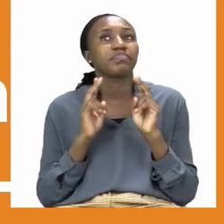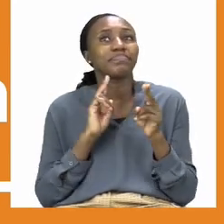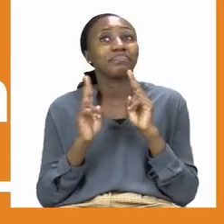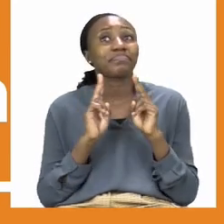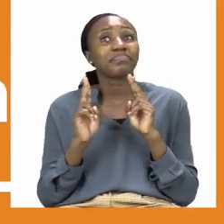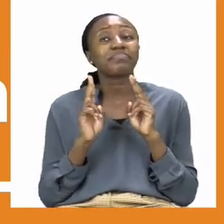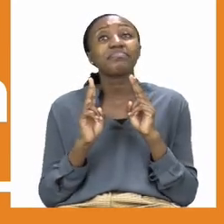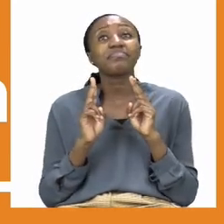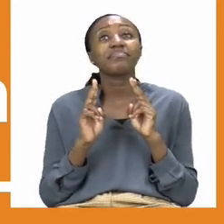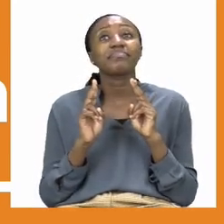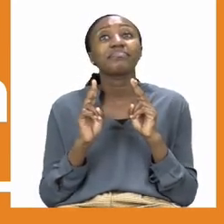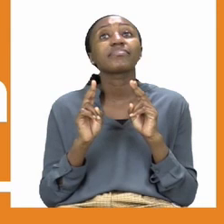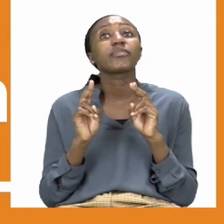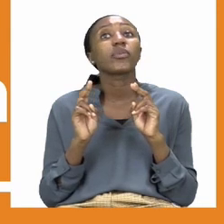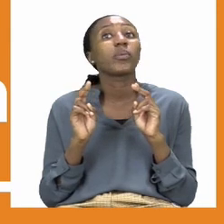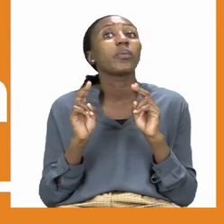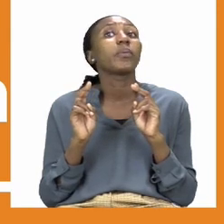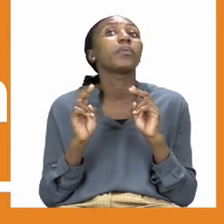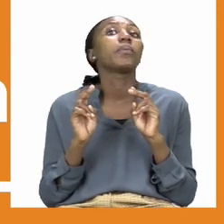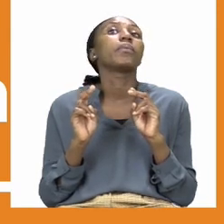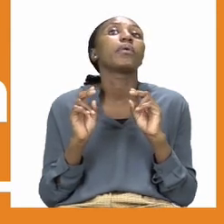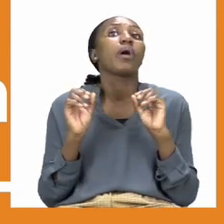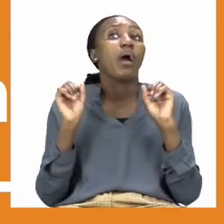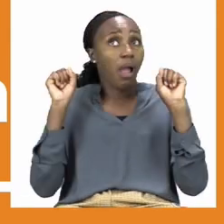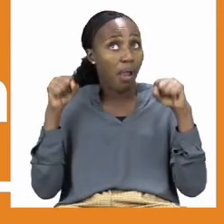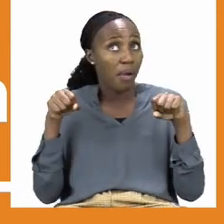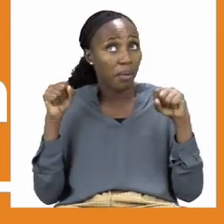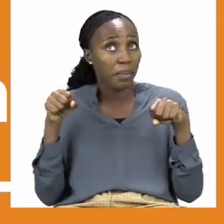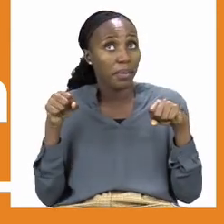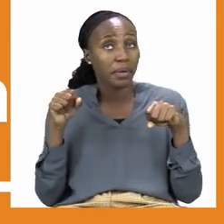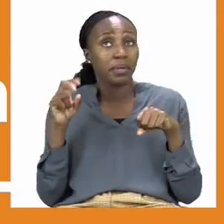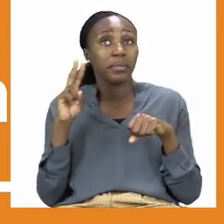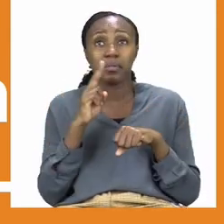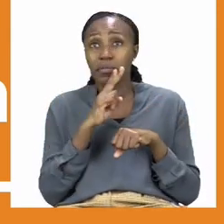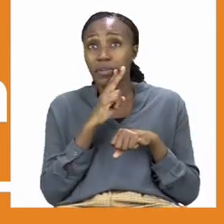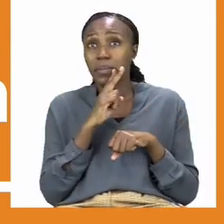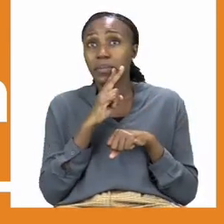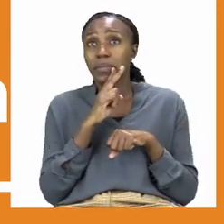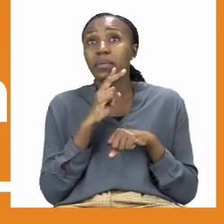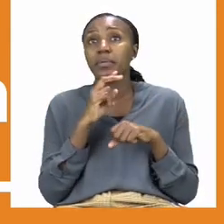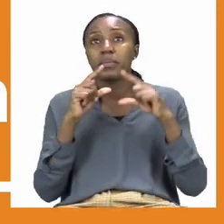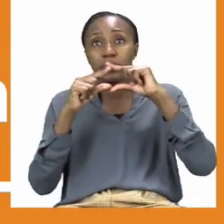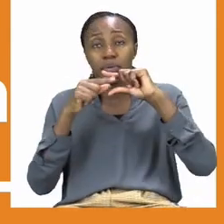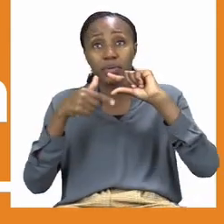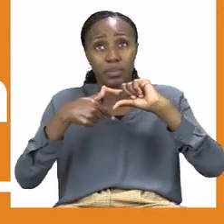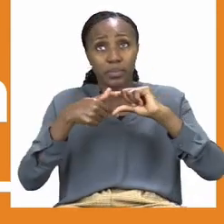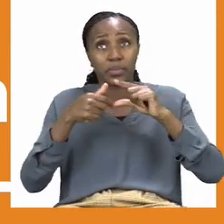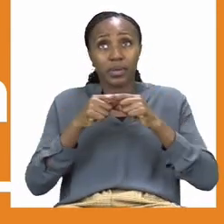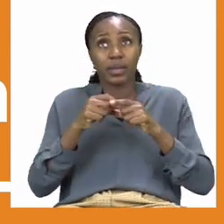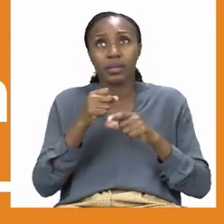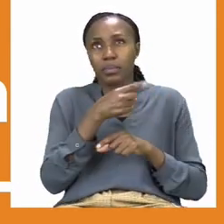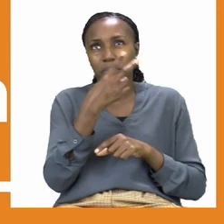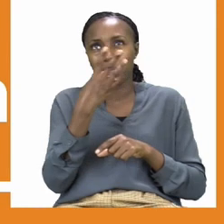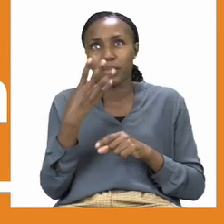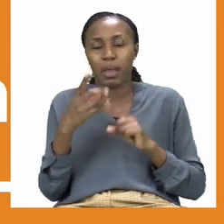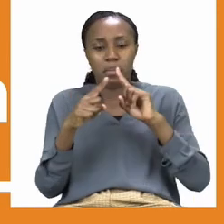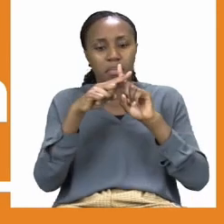do subject-verb agreement, geometry, and problem